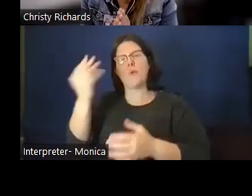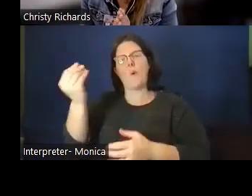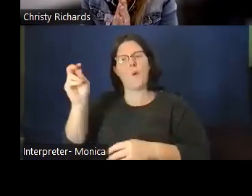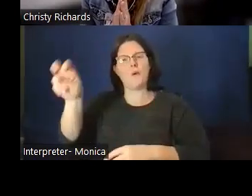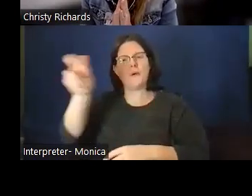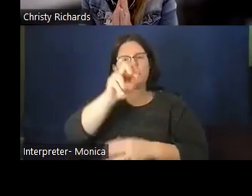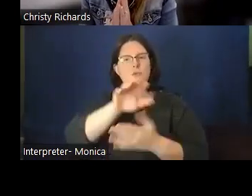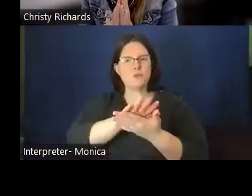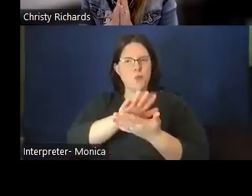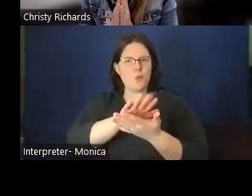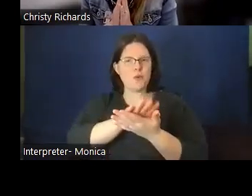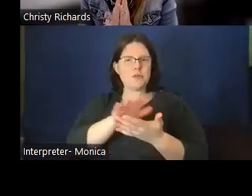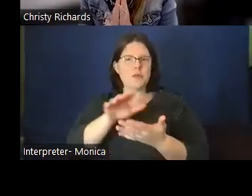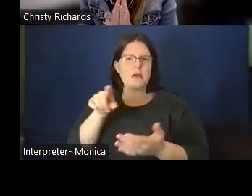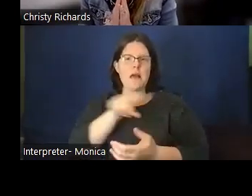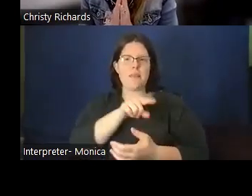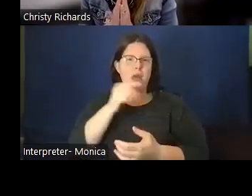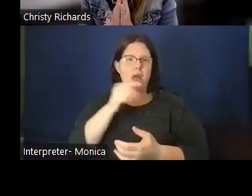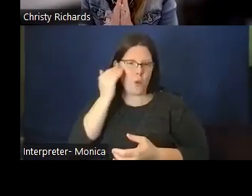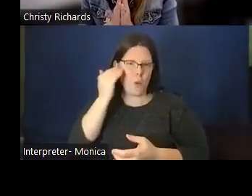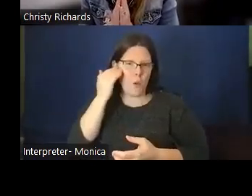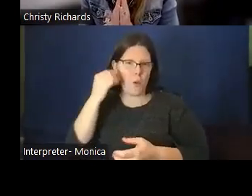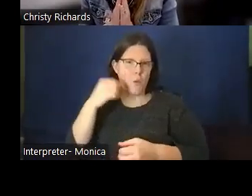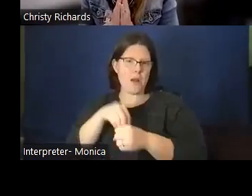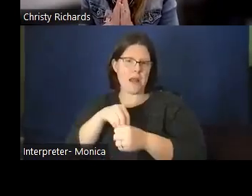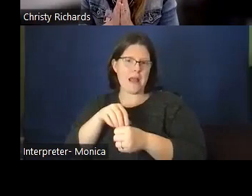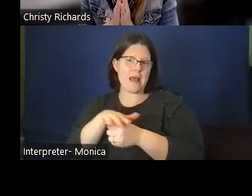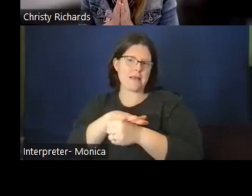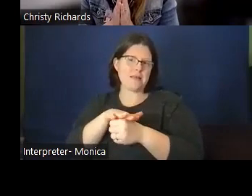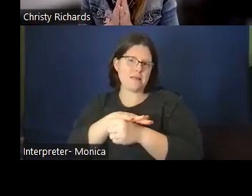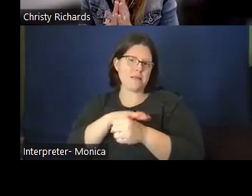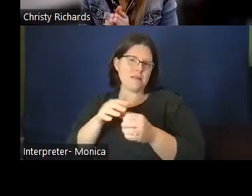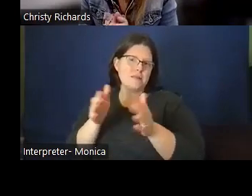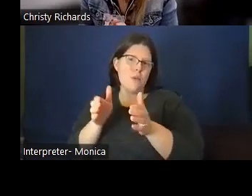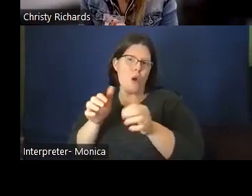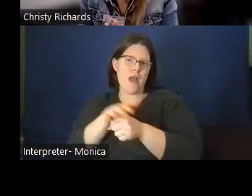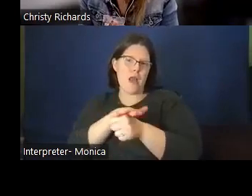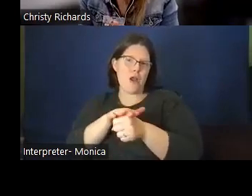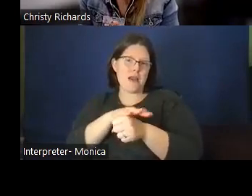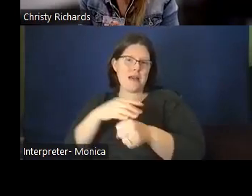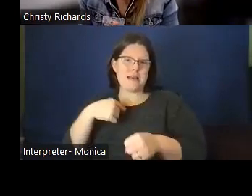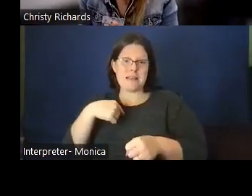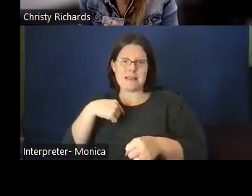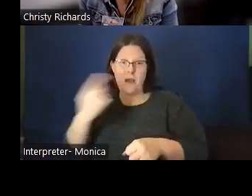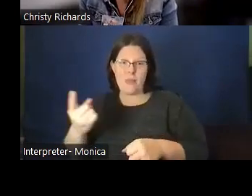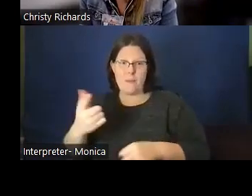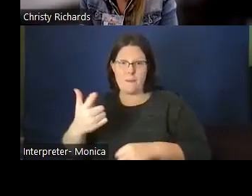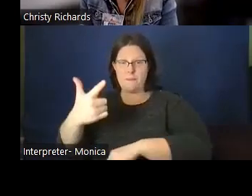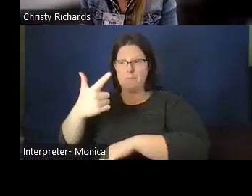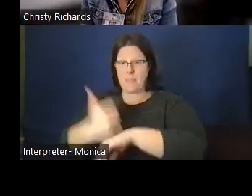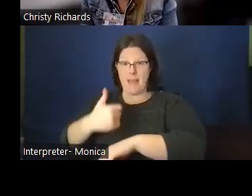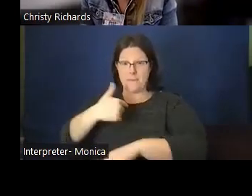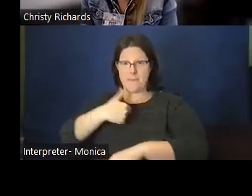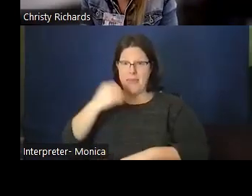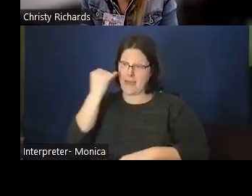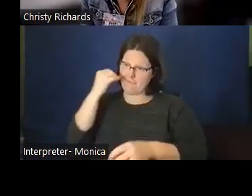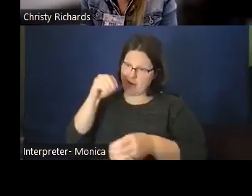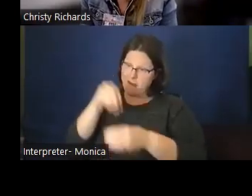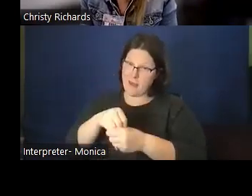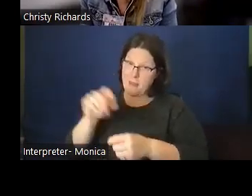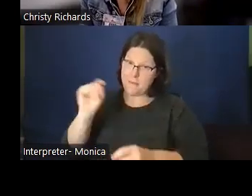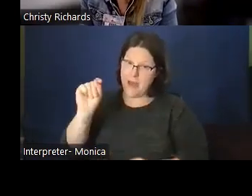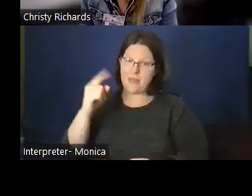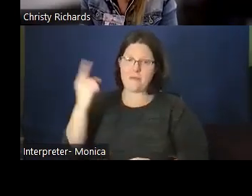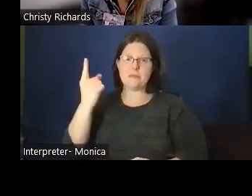we're related, small area we live in, is I say blame me. So if you're in a bathroom and you are offered